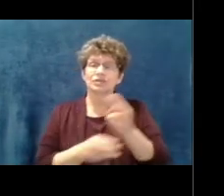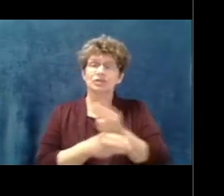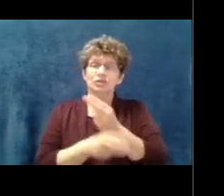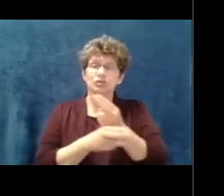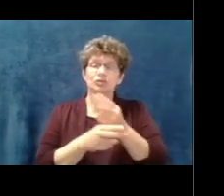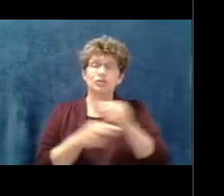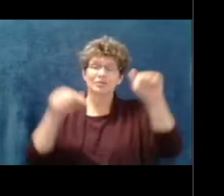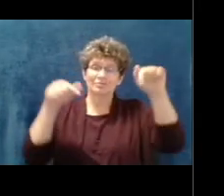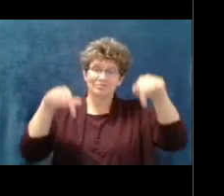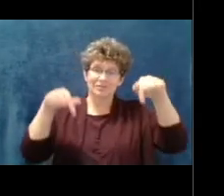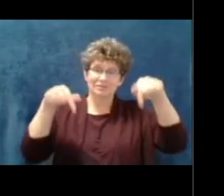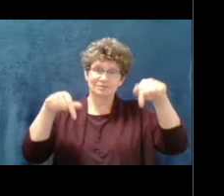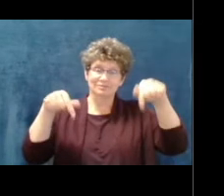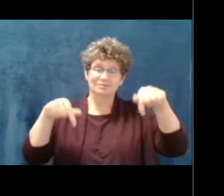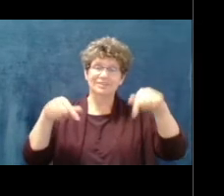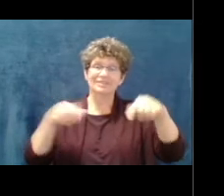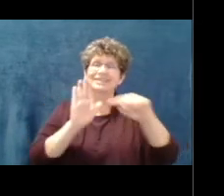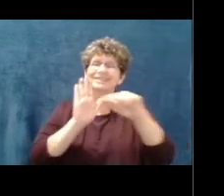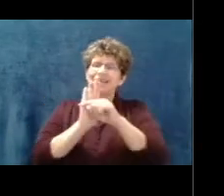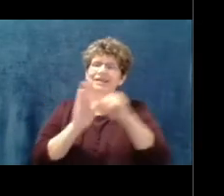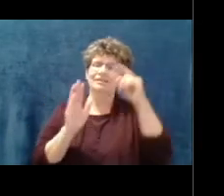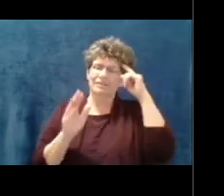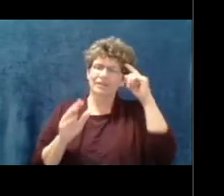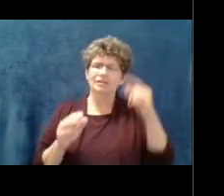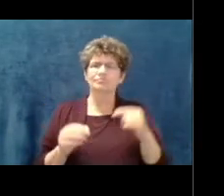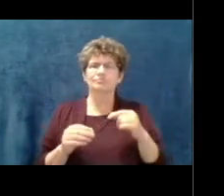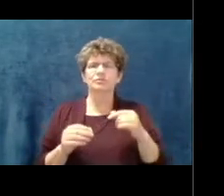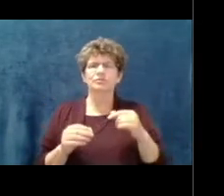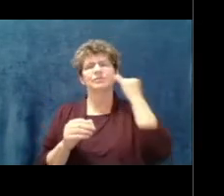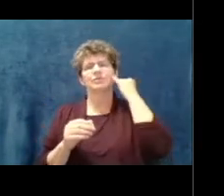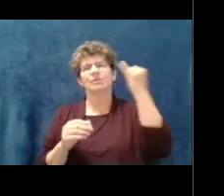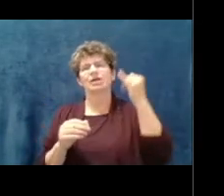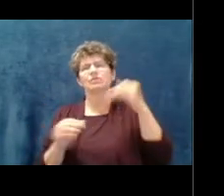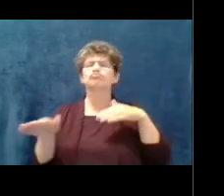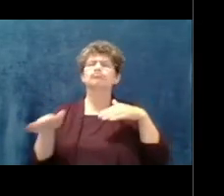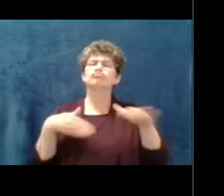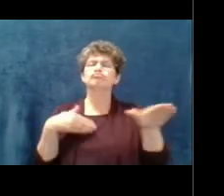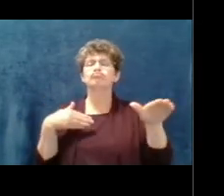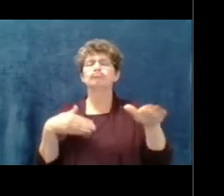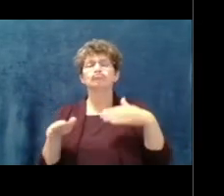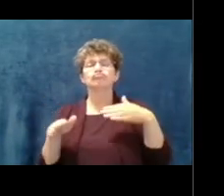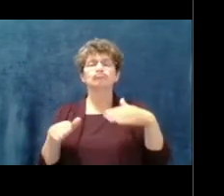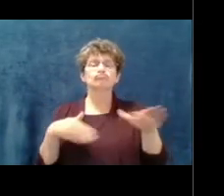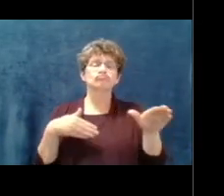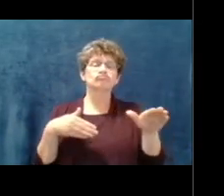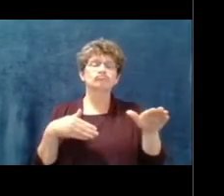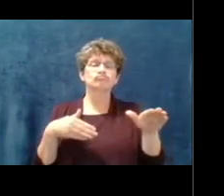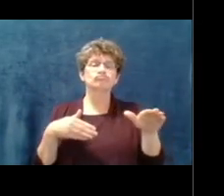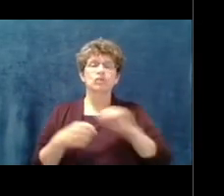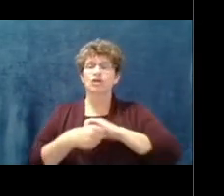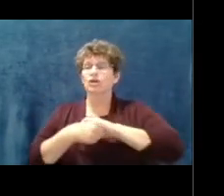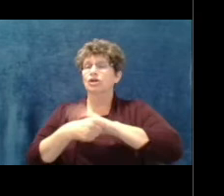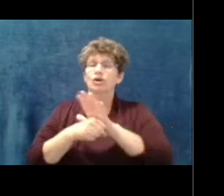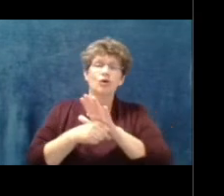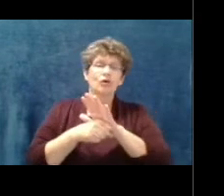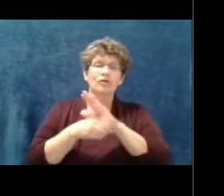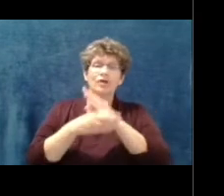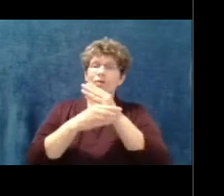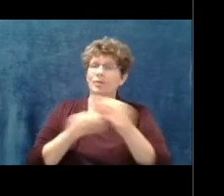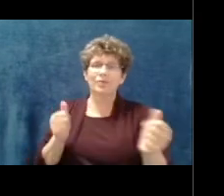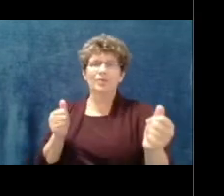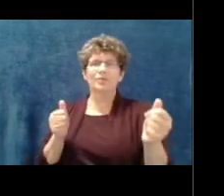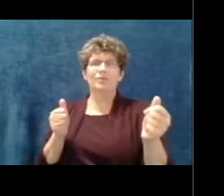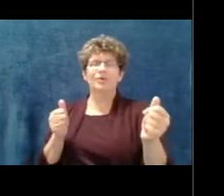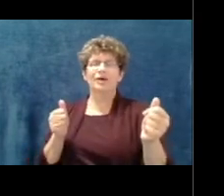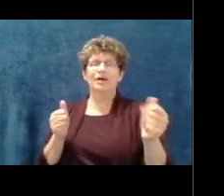thinking patterns. So imagine you're walking down the street. COVID is over, thank goodness, and you've been cooped